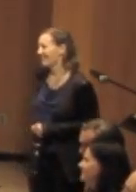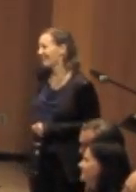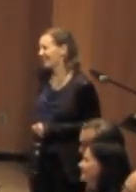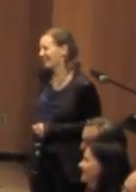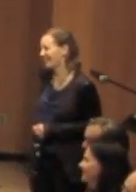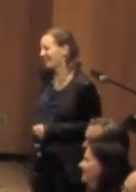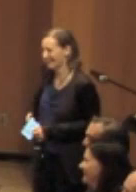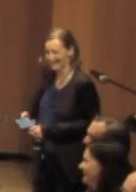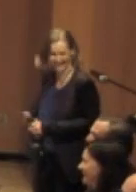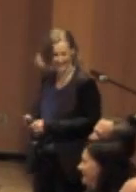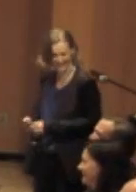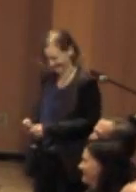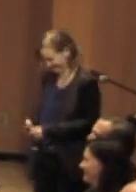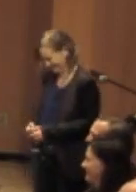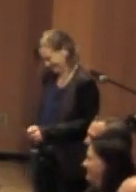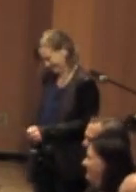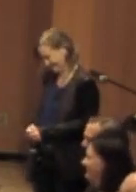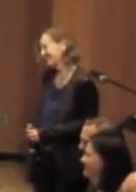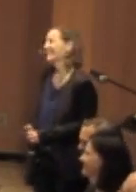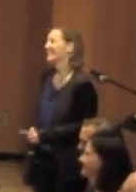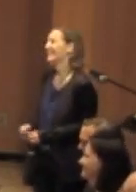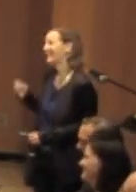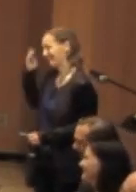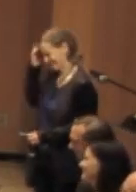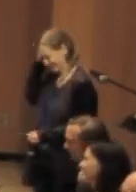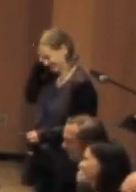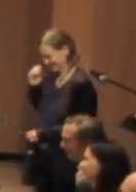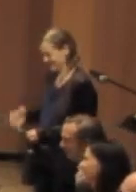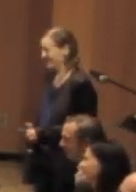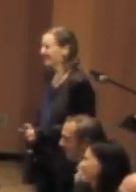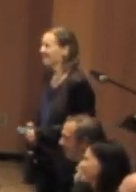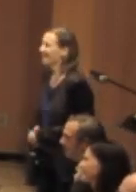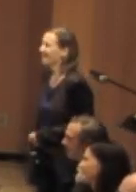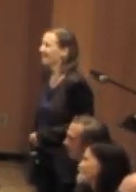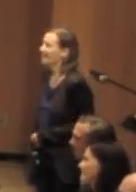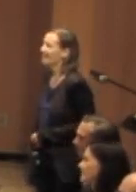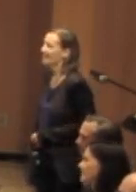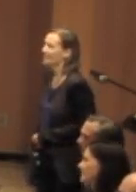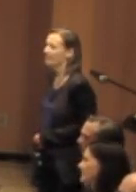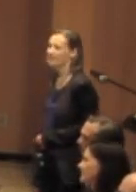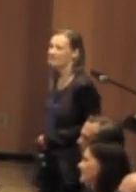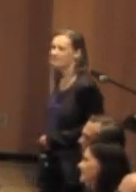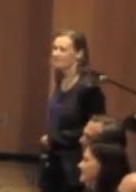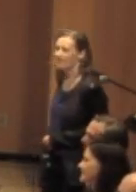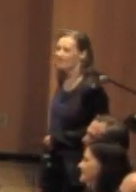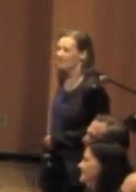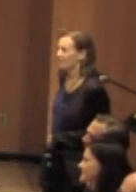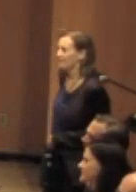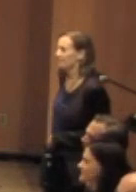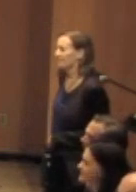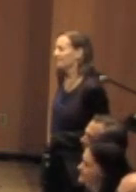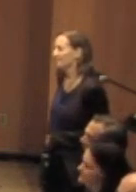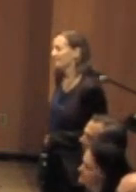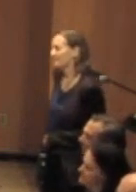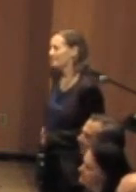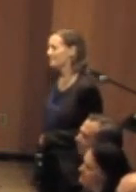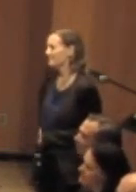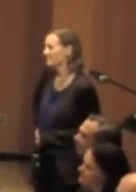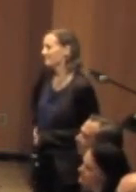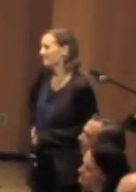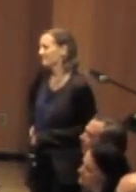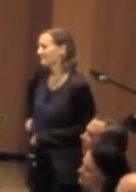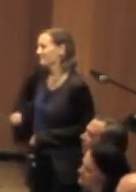start with you if you want to oh sure um I had a stroke um six years